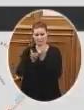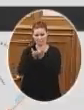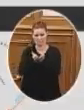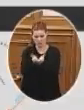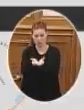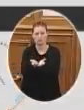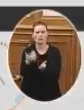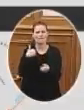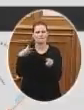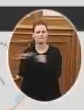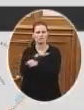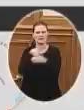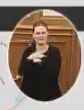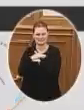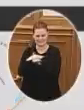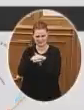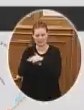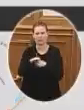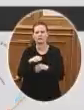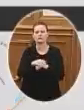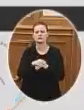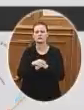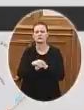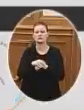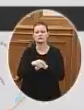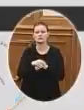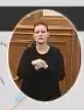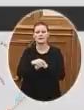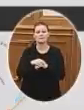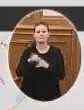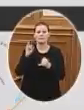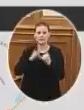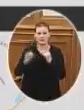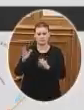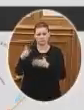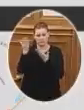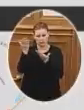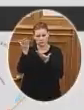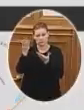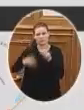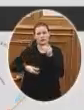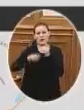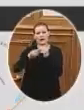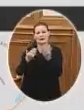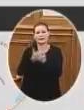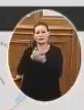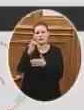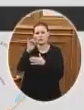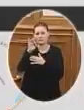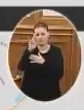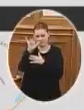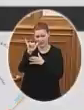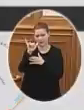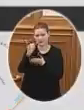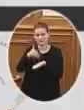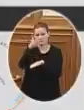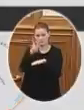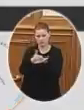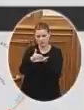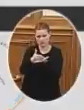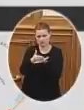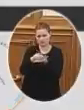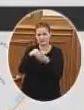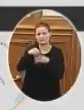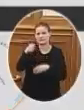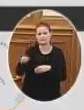to Treasure Island. Another proposal is that they're opening a new ferry landing in South San Francisco. That could be a wonderful augment to our